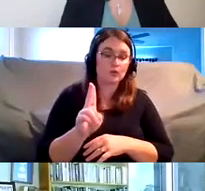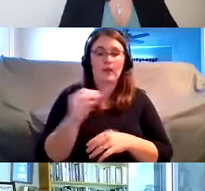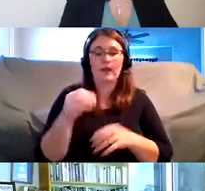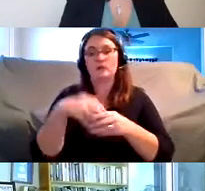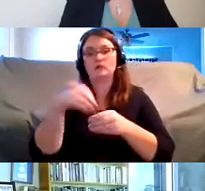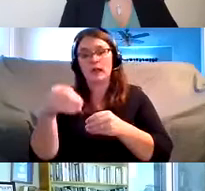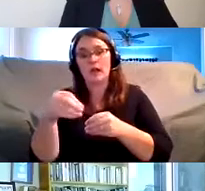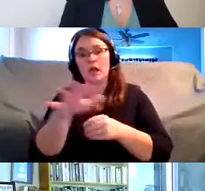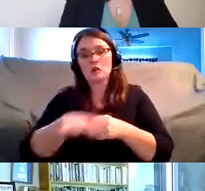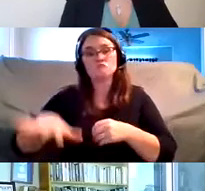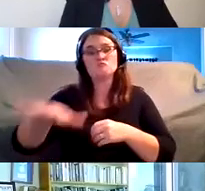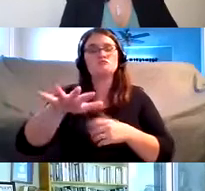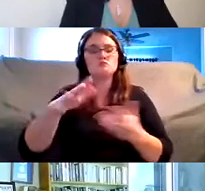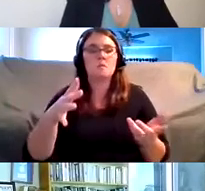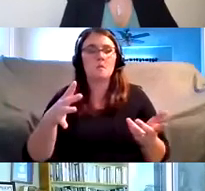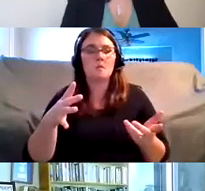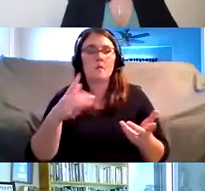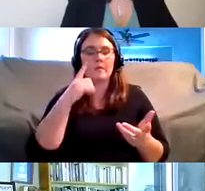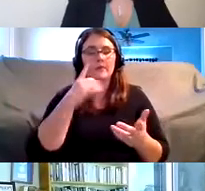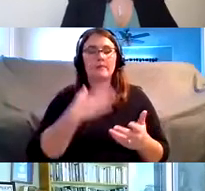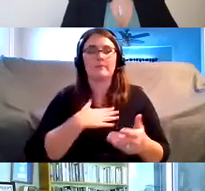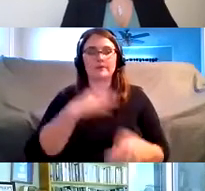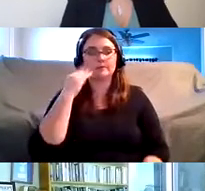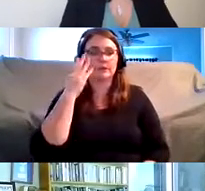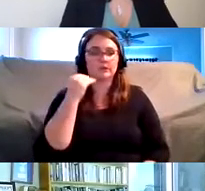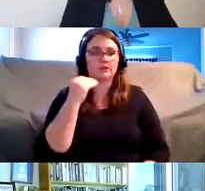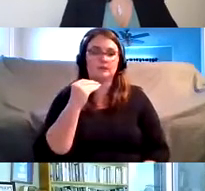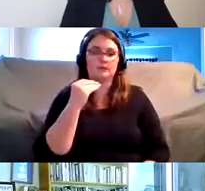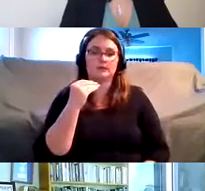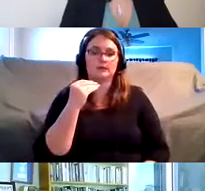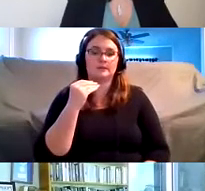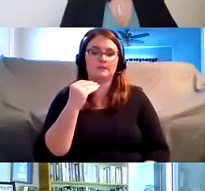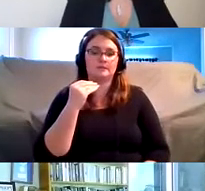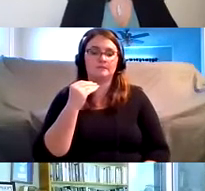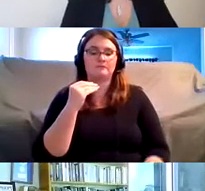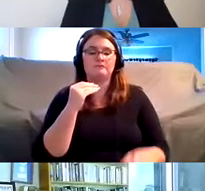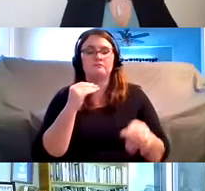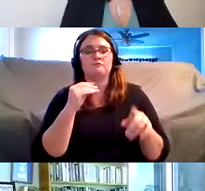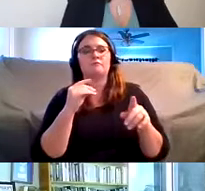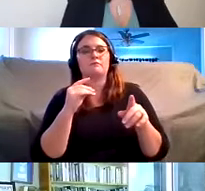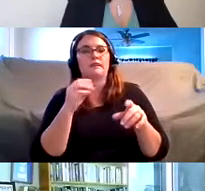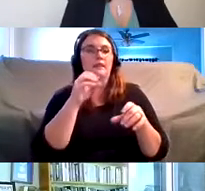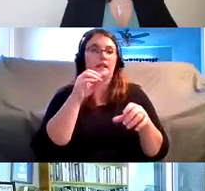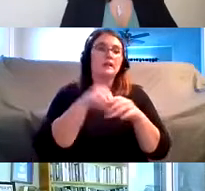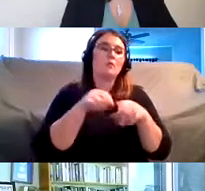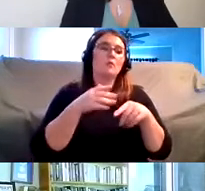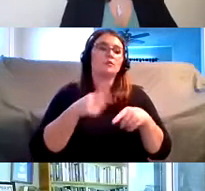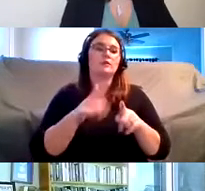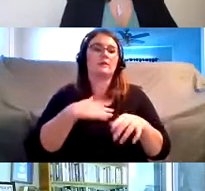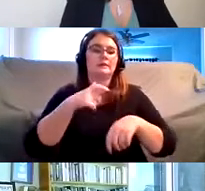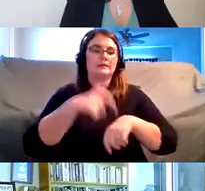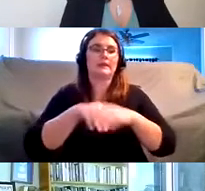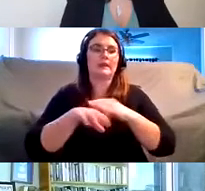Fulbrighter experience was outside of KU as well. So I experienced so many things. And when I came back